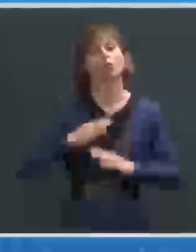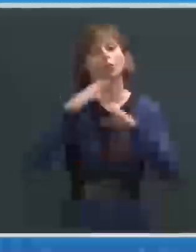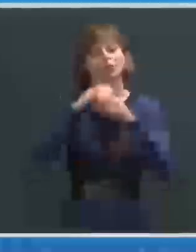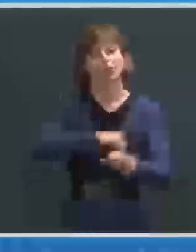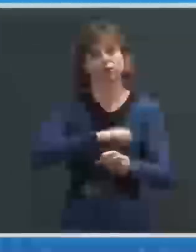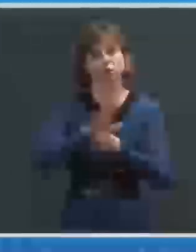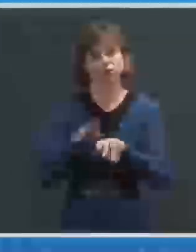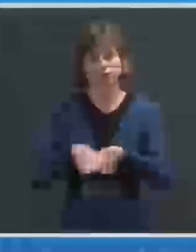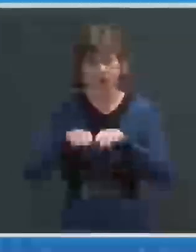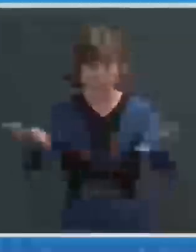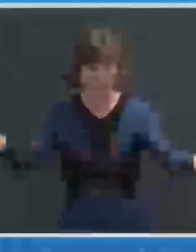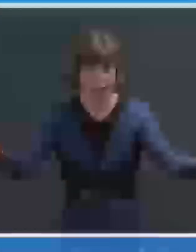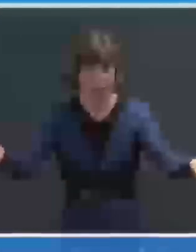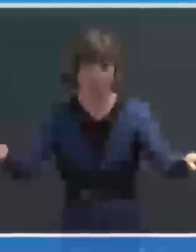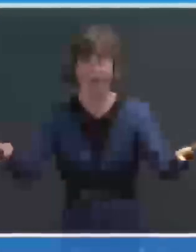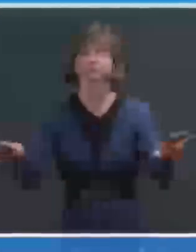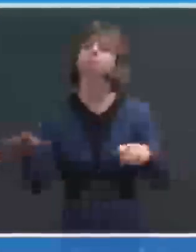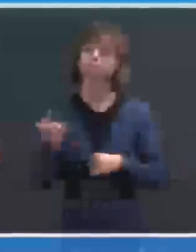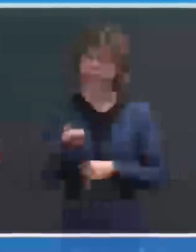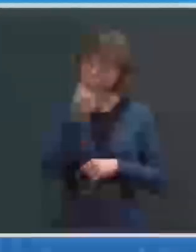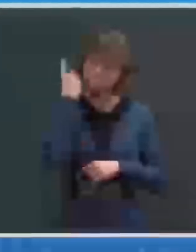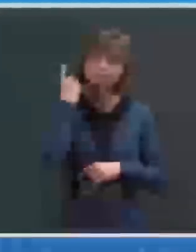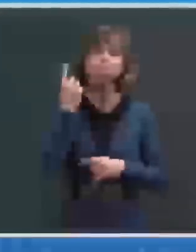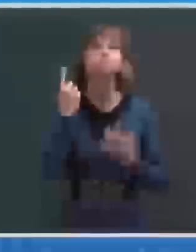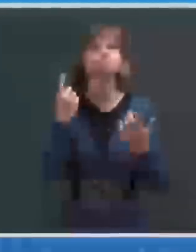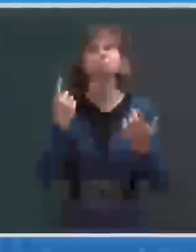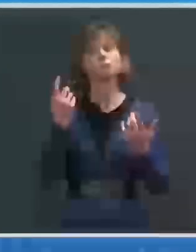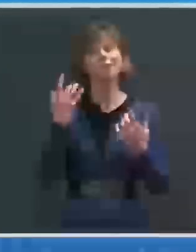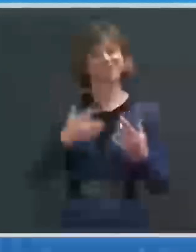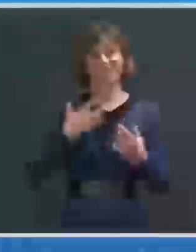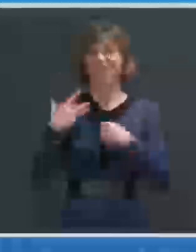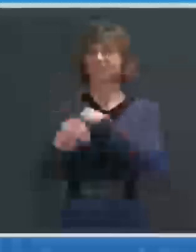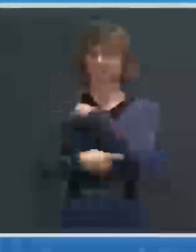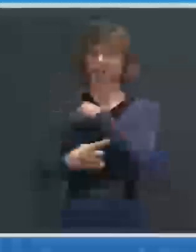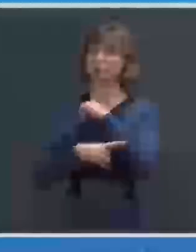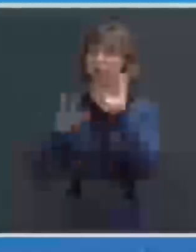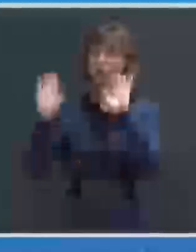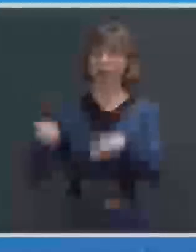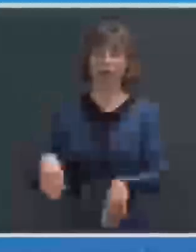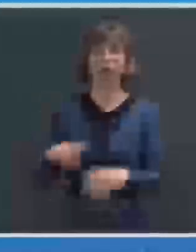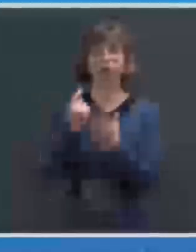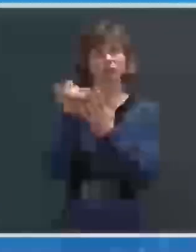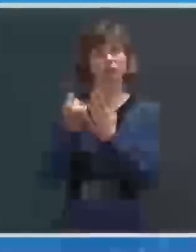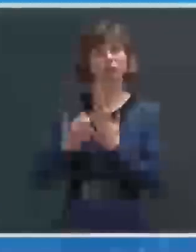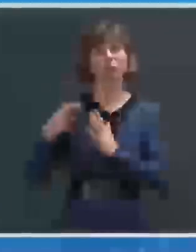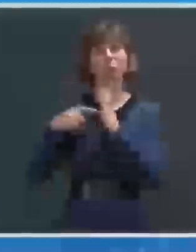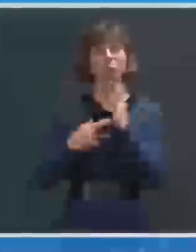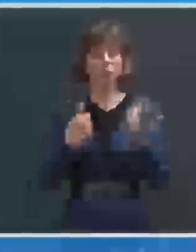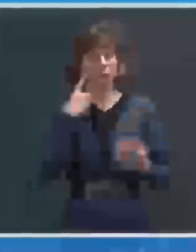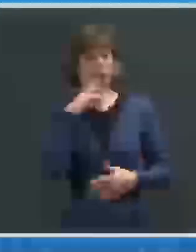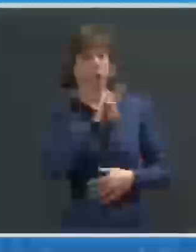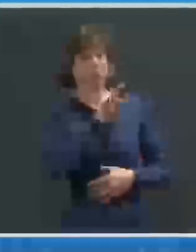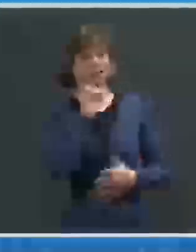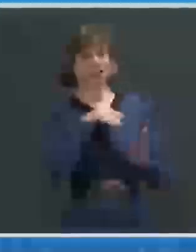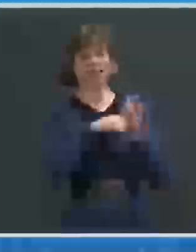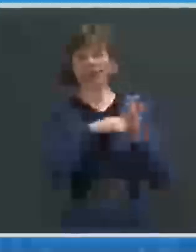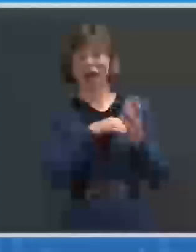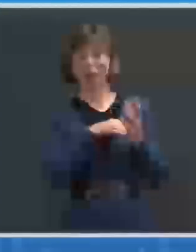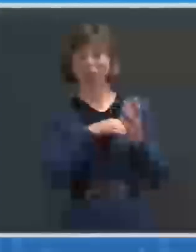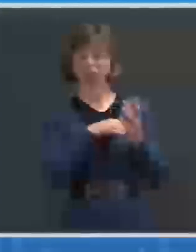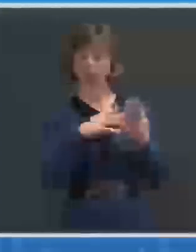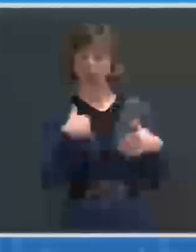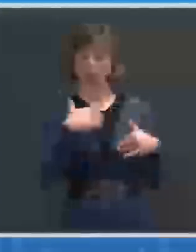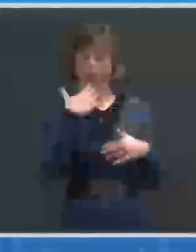COVID-19. I understand the temptation to do this. 70,000 cases a day seems good compared to where we were just a few